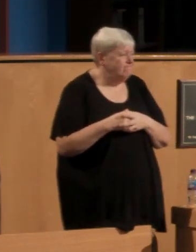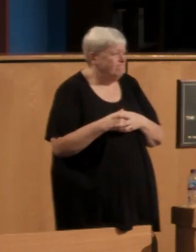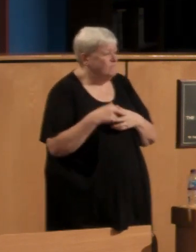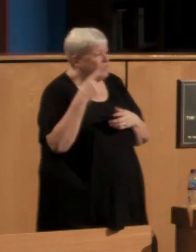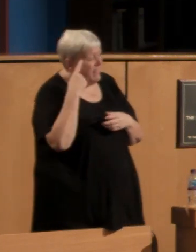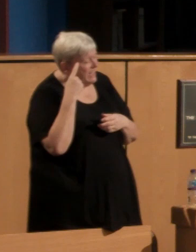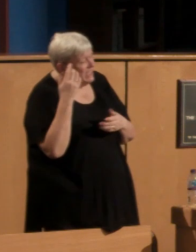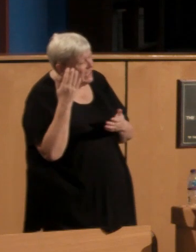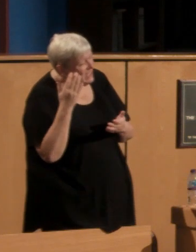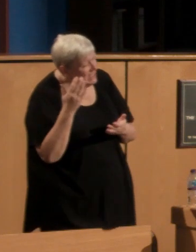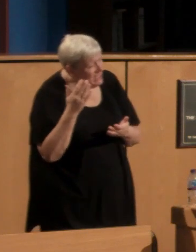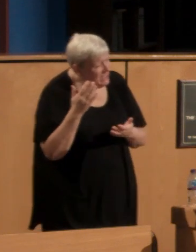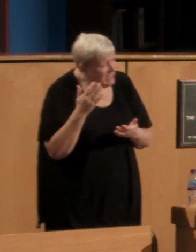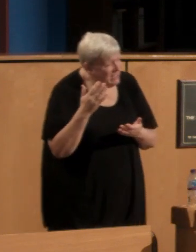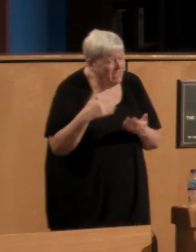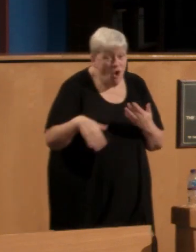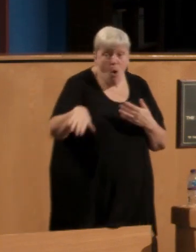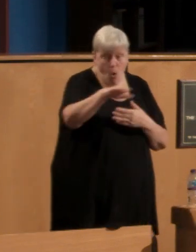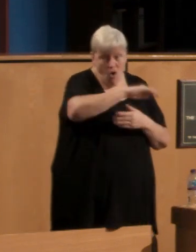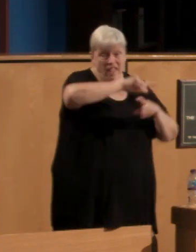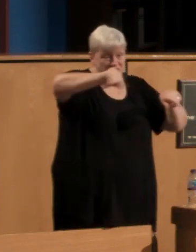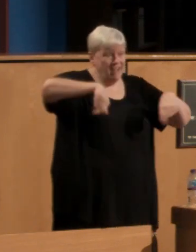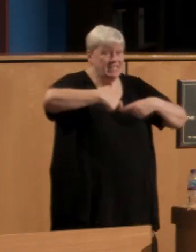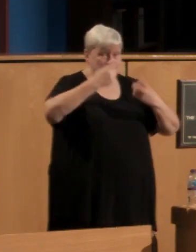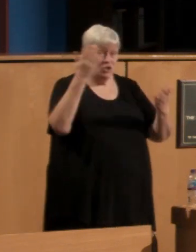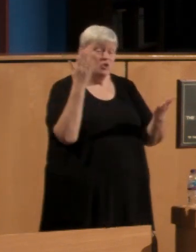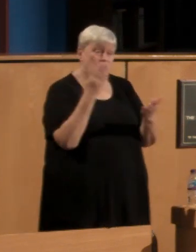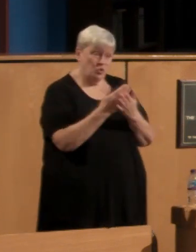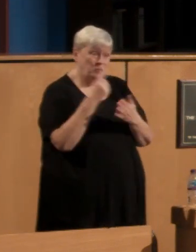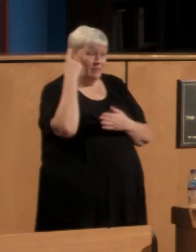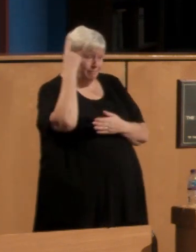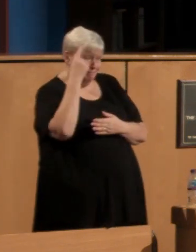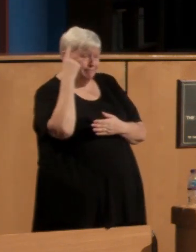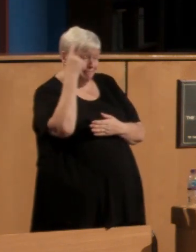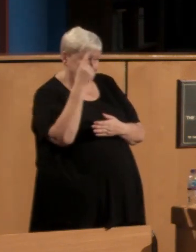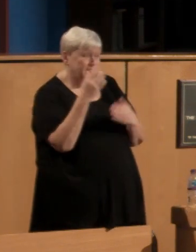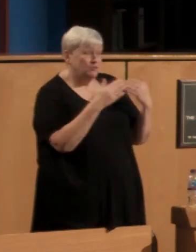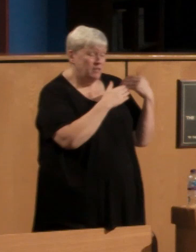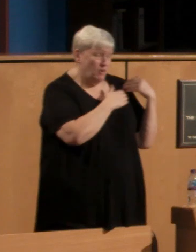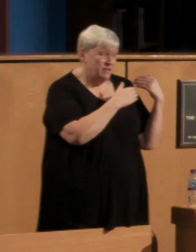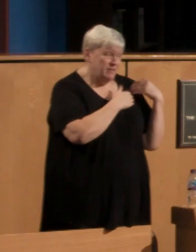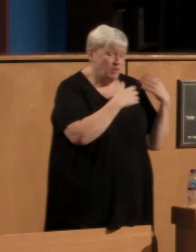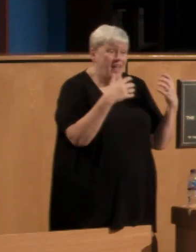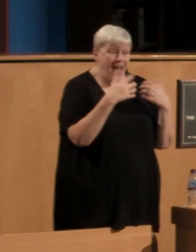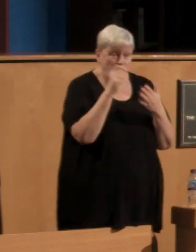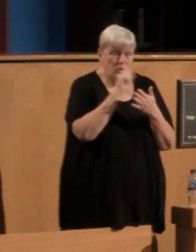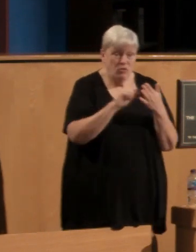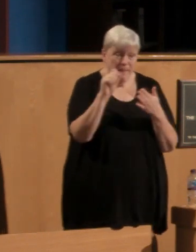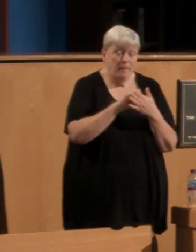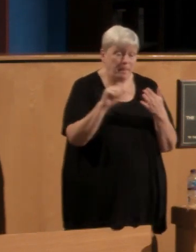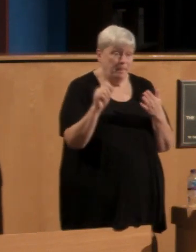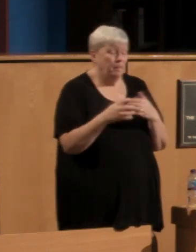it's on all of us to be cognizant of tropes and how we write them and how we read them.